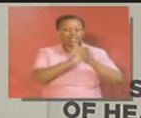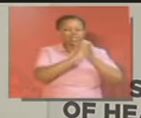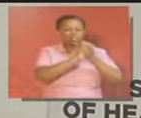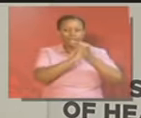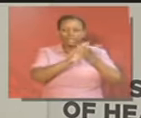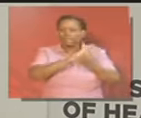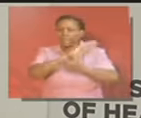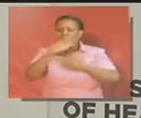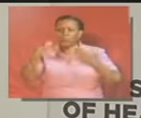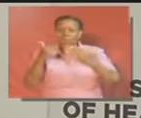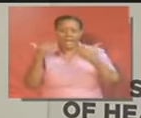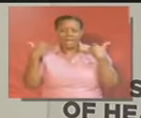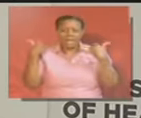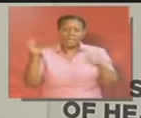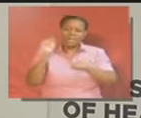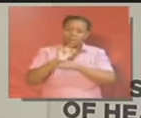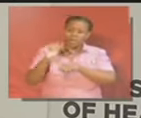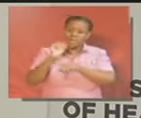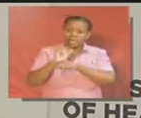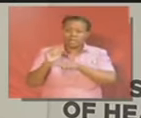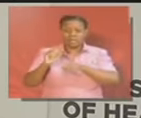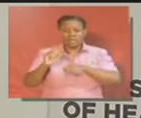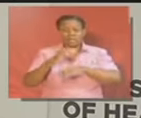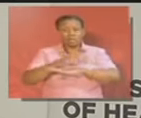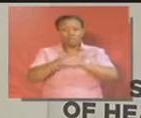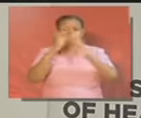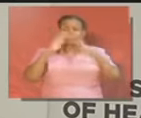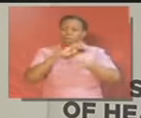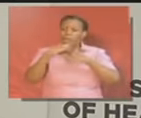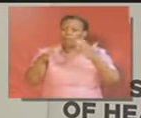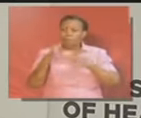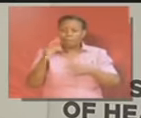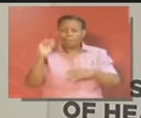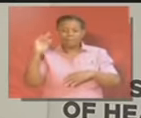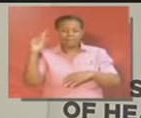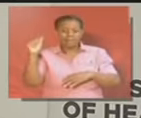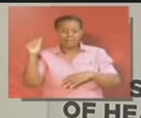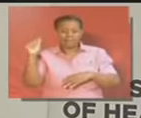and our listening and viewing public. I want to say a special thanks